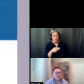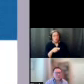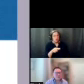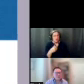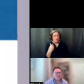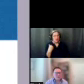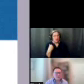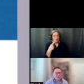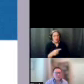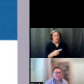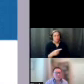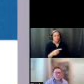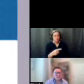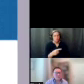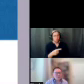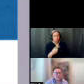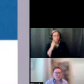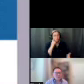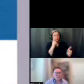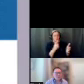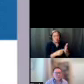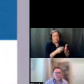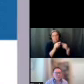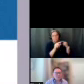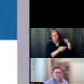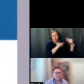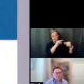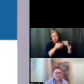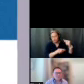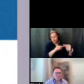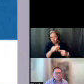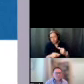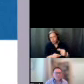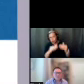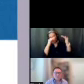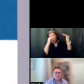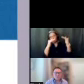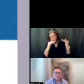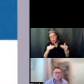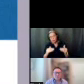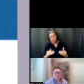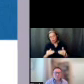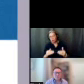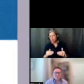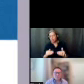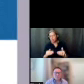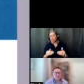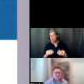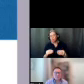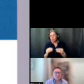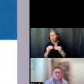generations go further forward, that they're having an easier time, so to